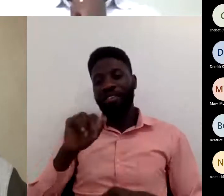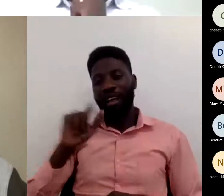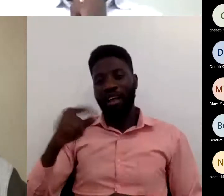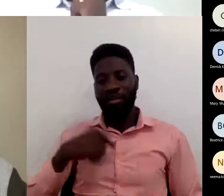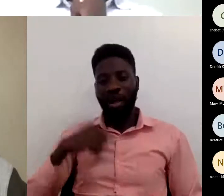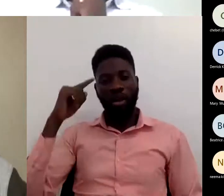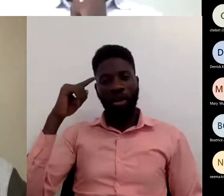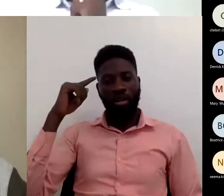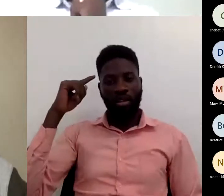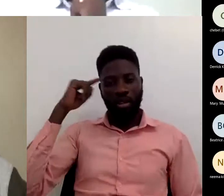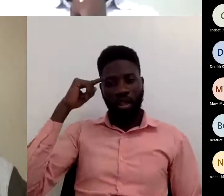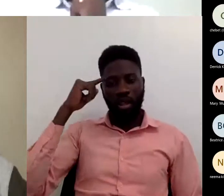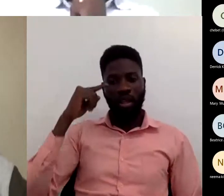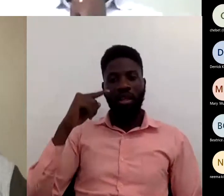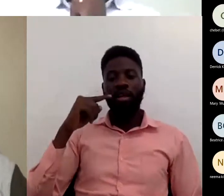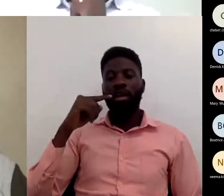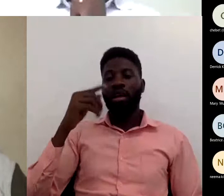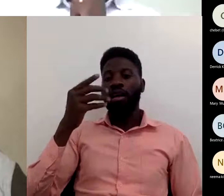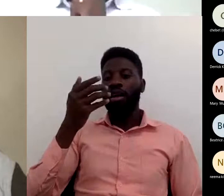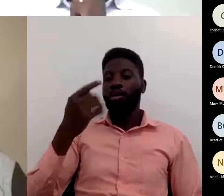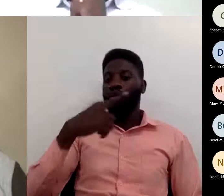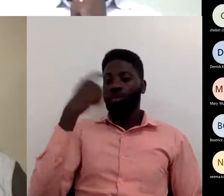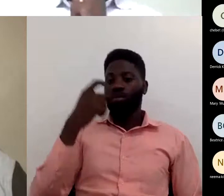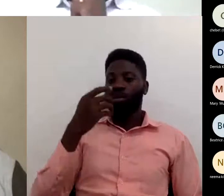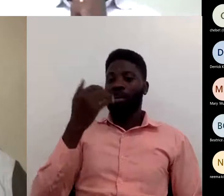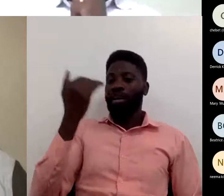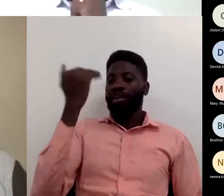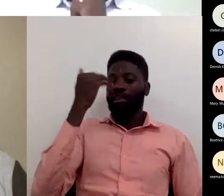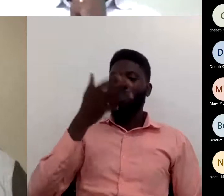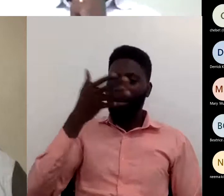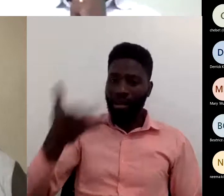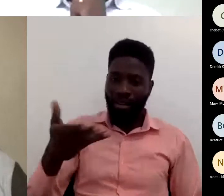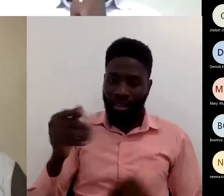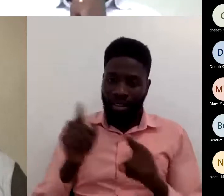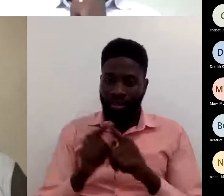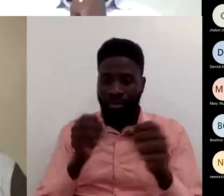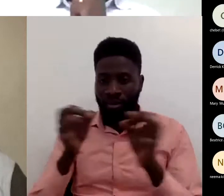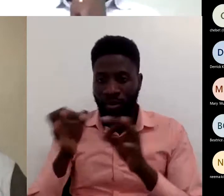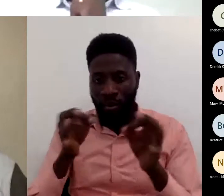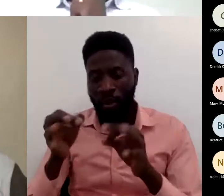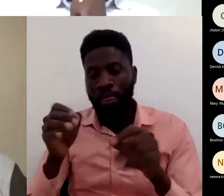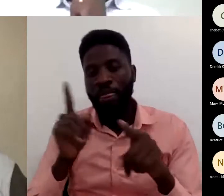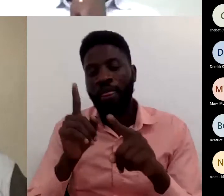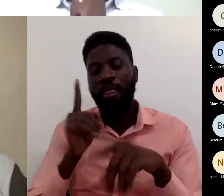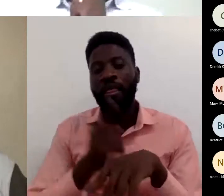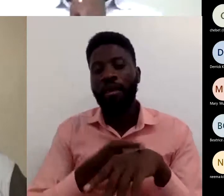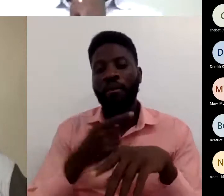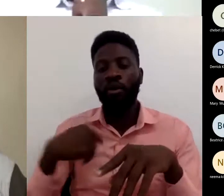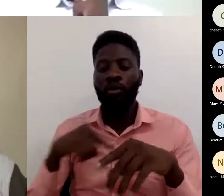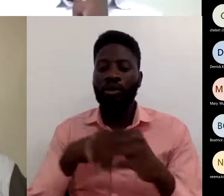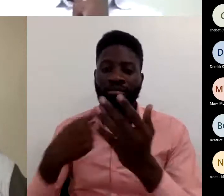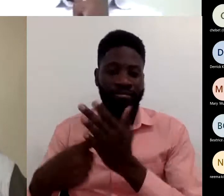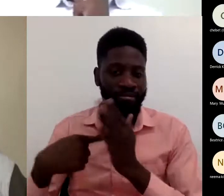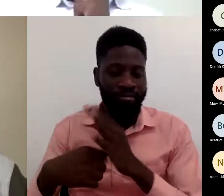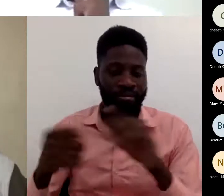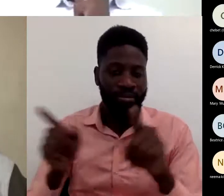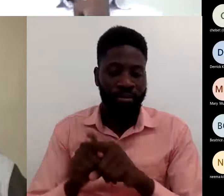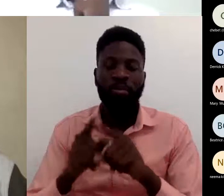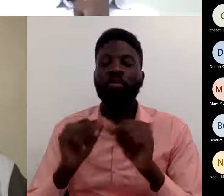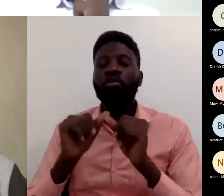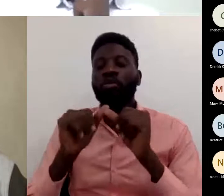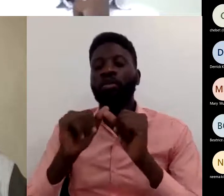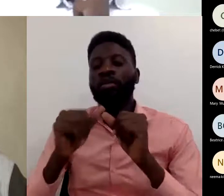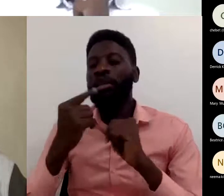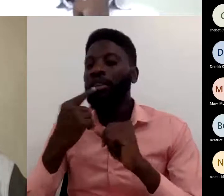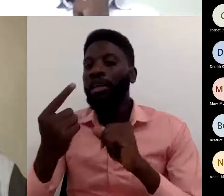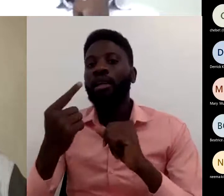answers my the question you've asked me, and also to say that as we discuss this, and as we continue to say